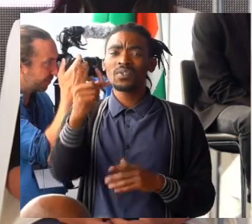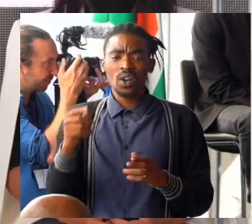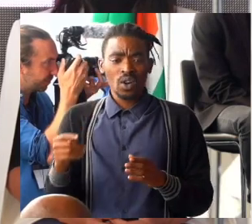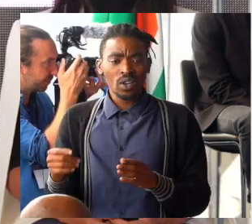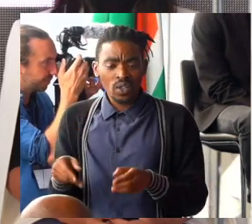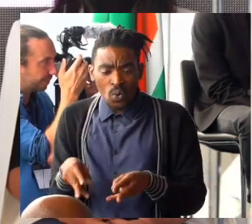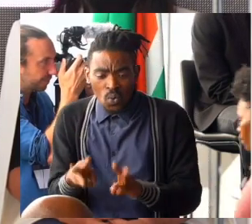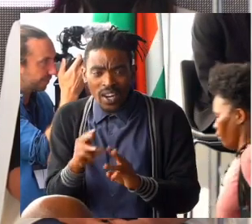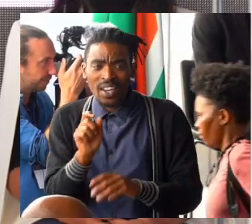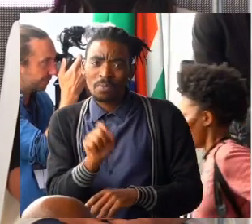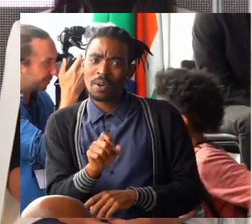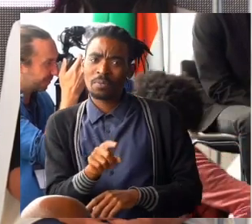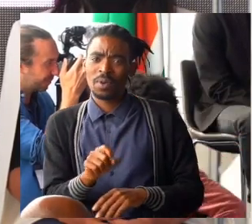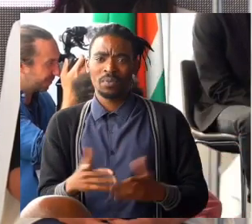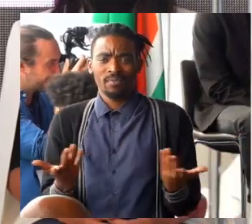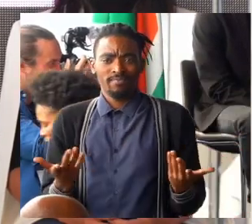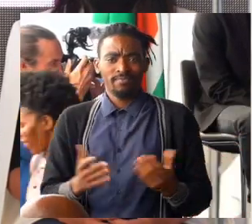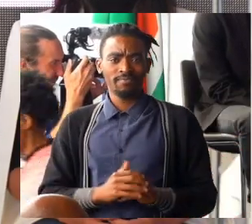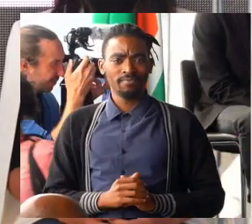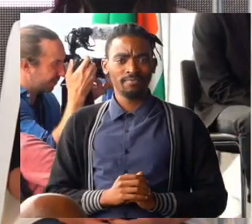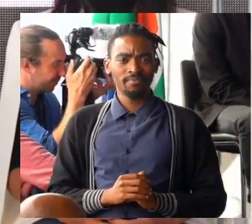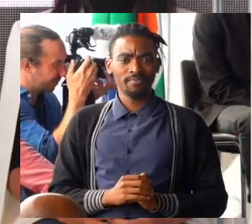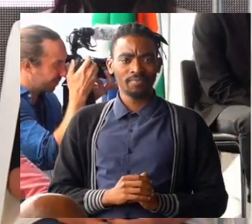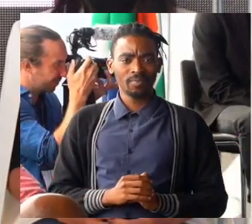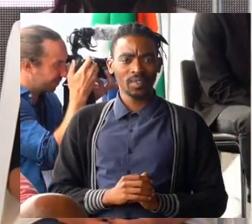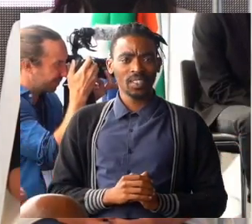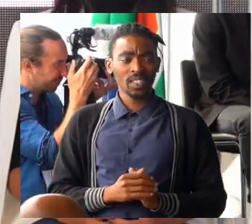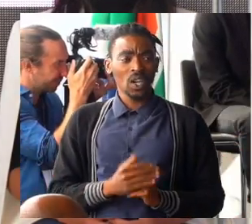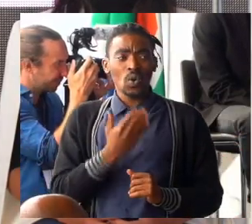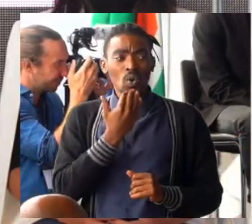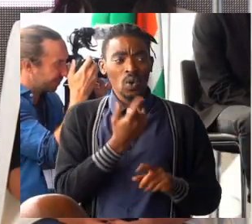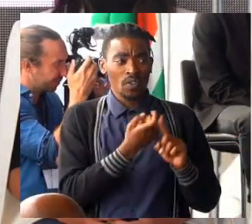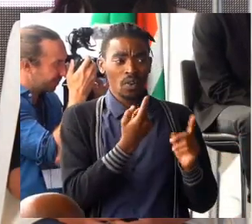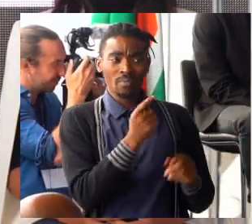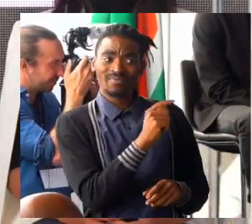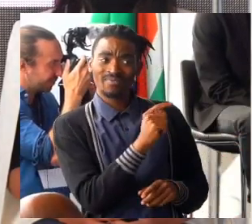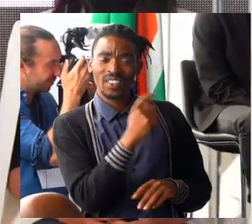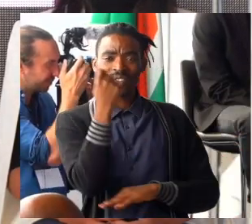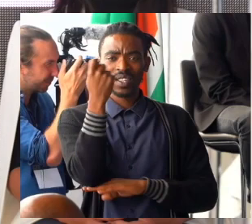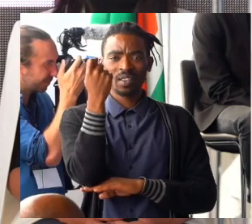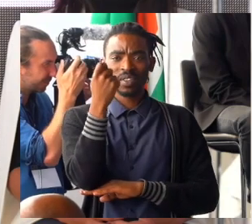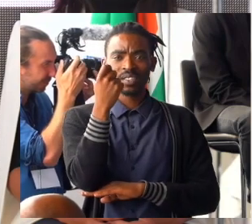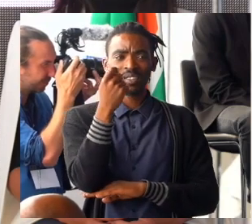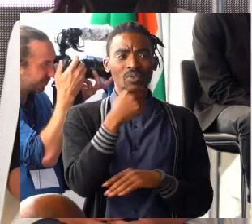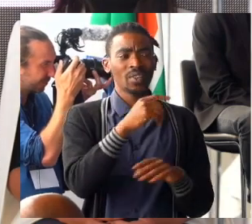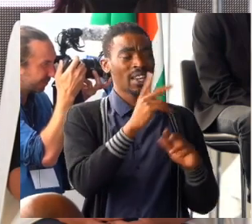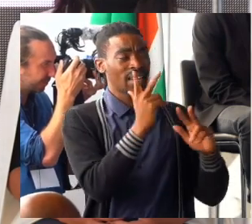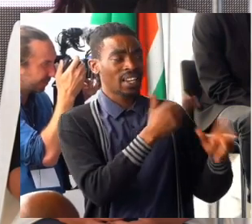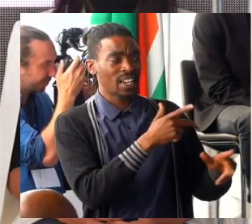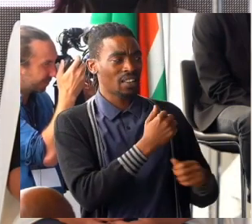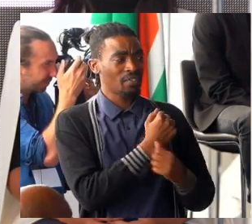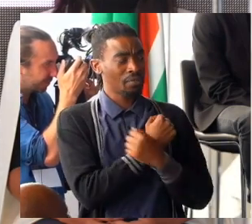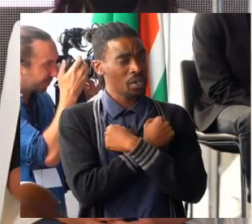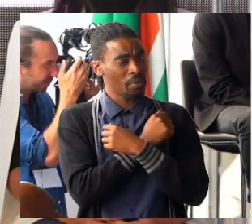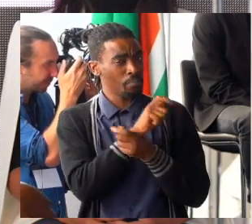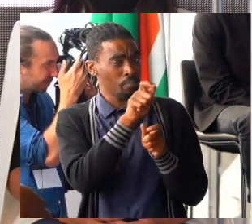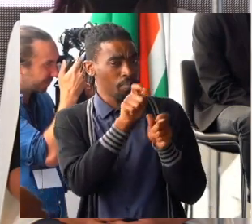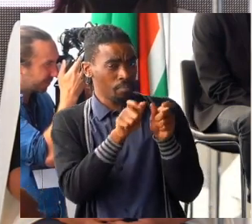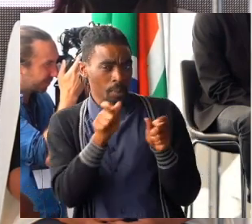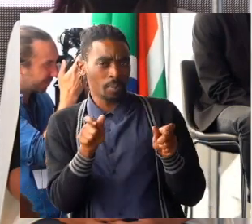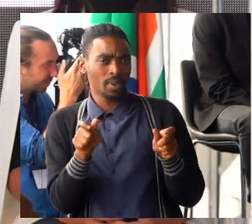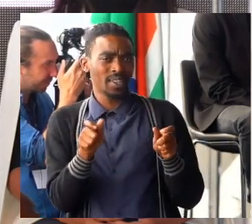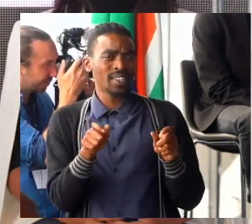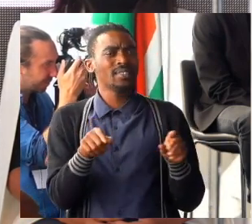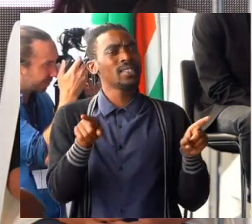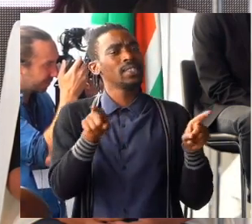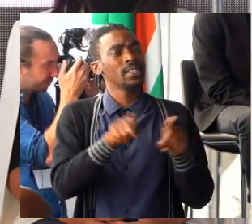you about. So those of us who are from there leave our loved ones for the cities to earn a living. This is the same